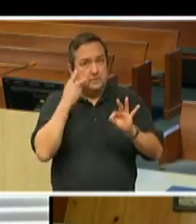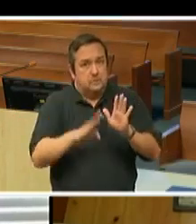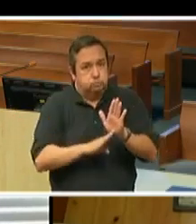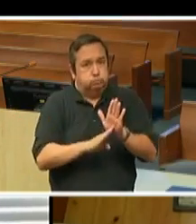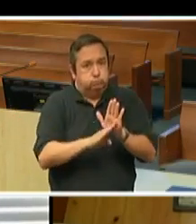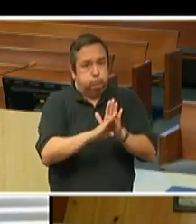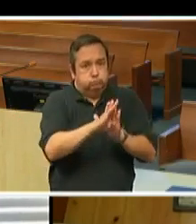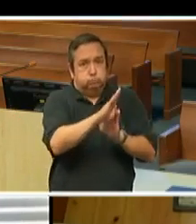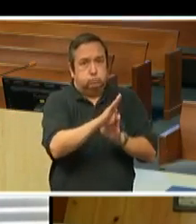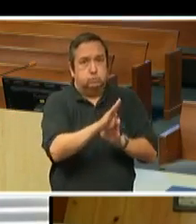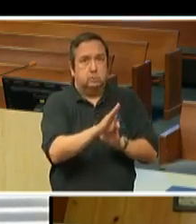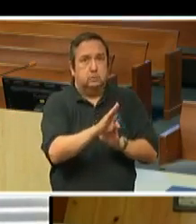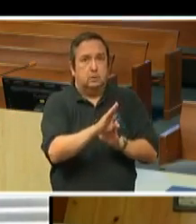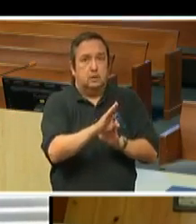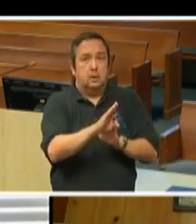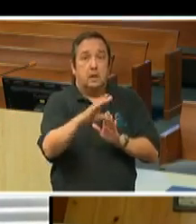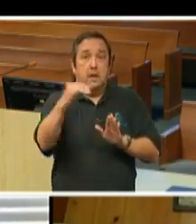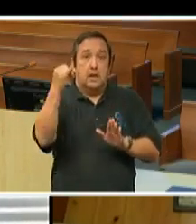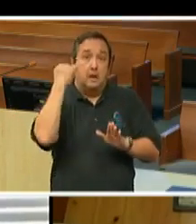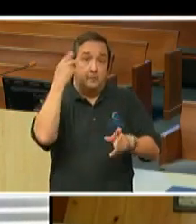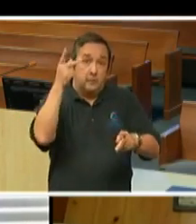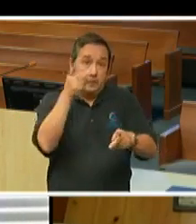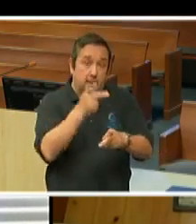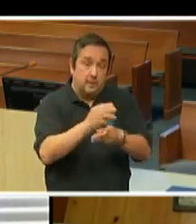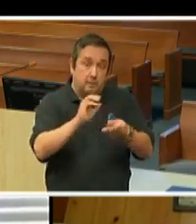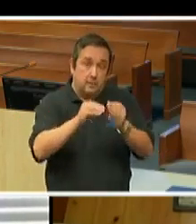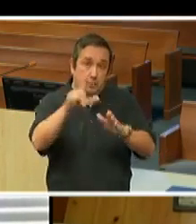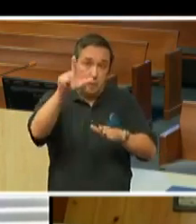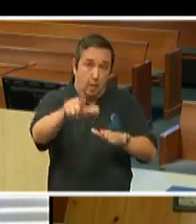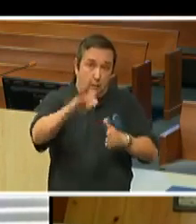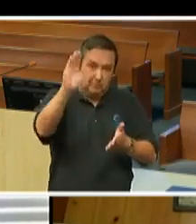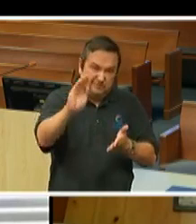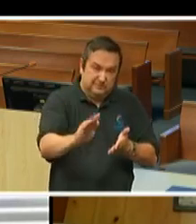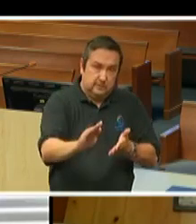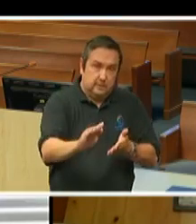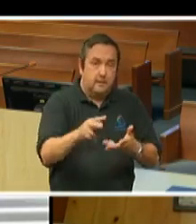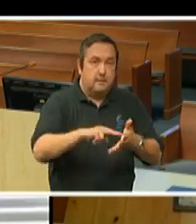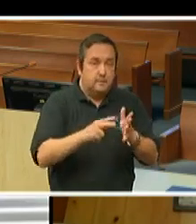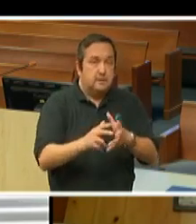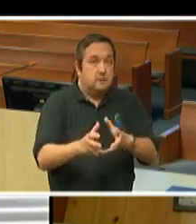And if we can keep the numbers low, it's going to mean a lot.